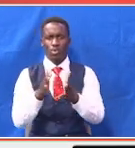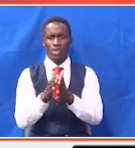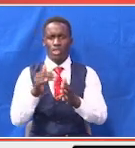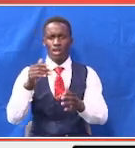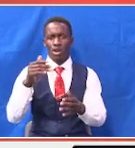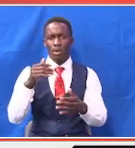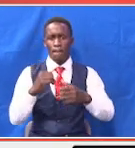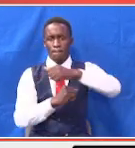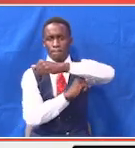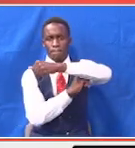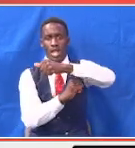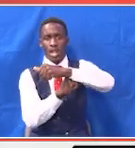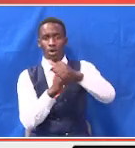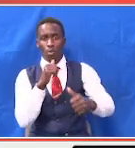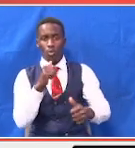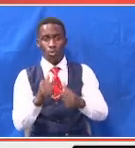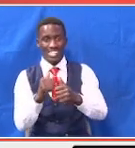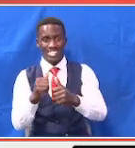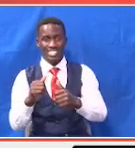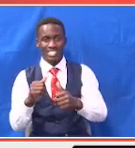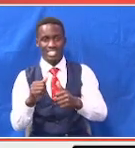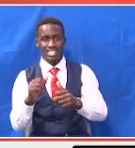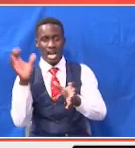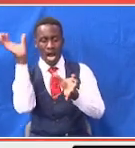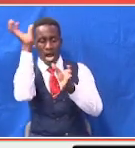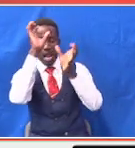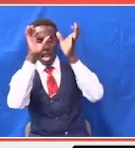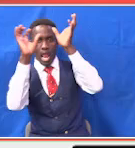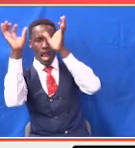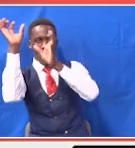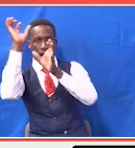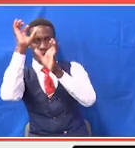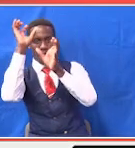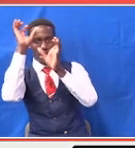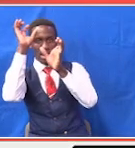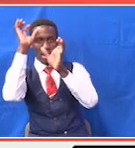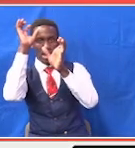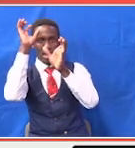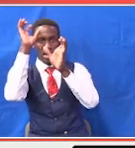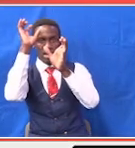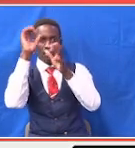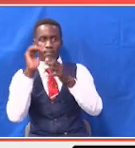One of them is the climate, what was called climate,